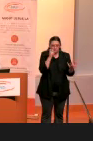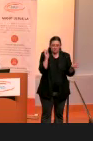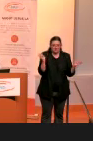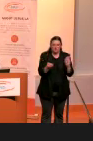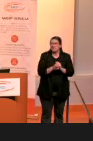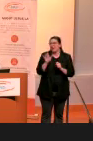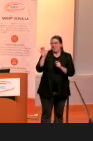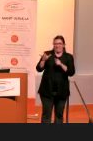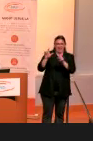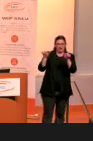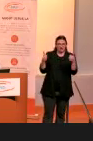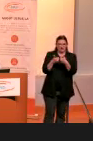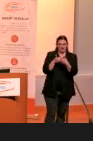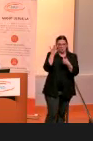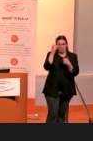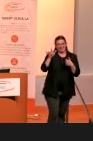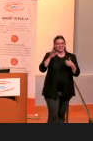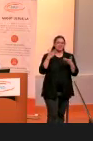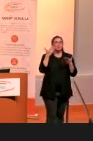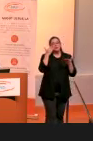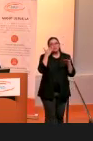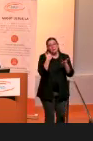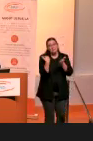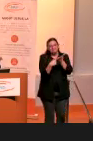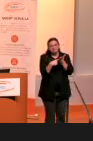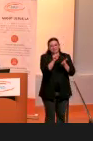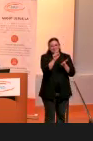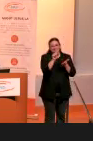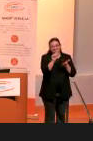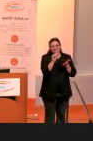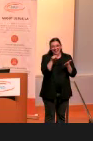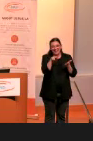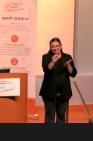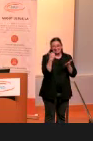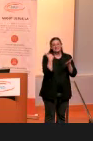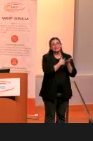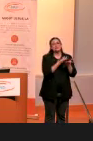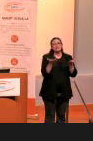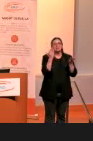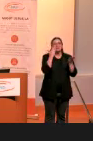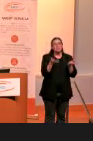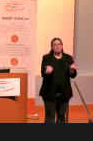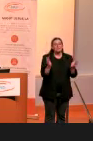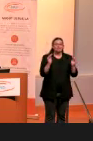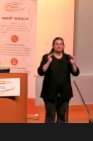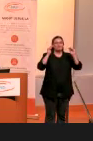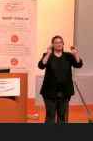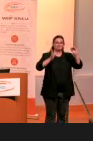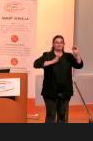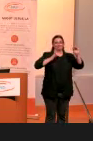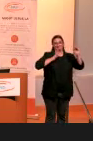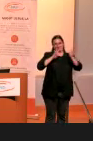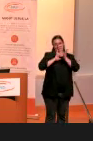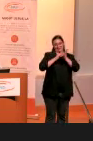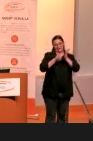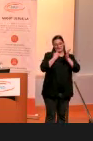because I think that is the next generation. We talked a lot about statins. There are more advanced medications, like Repatha,